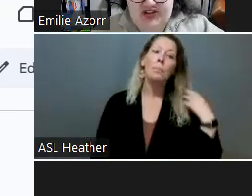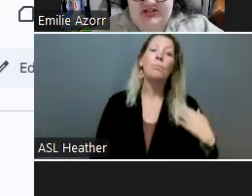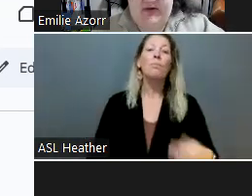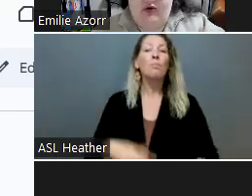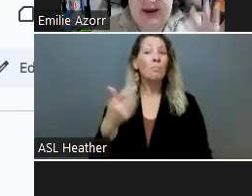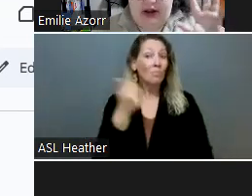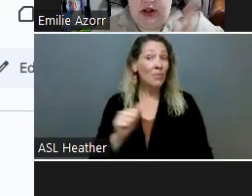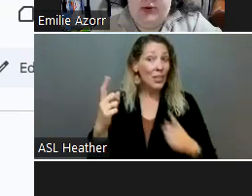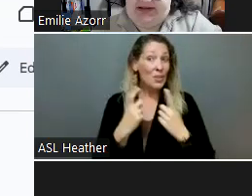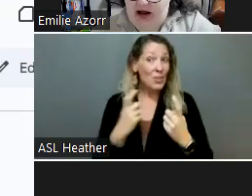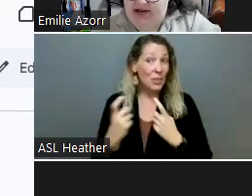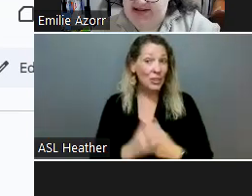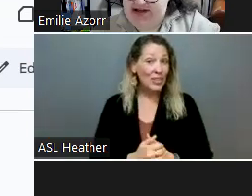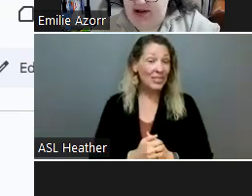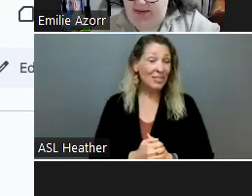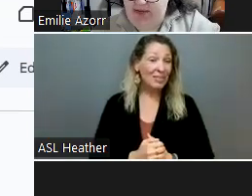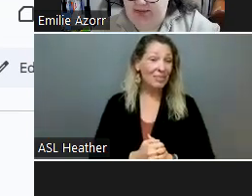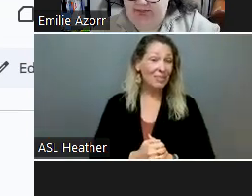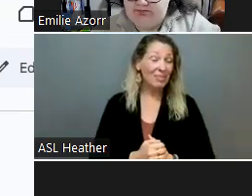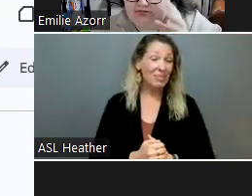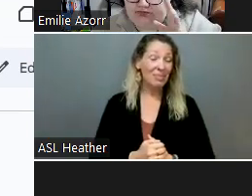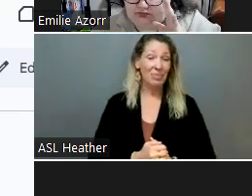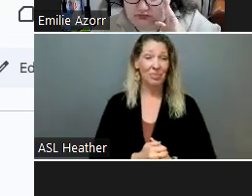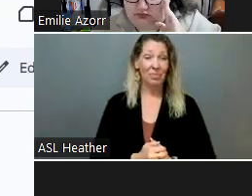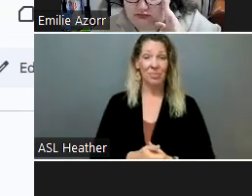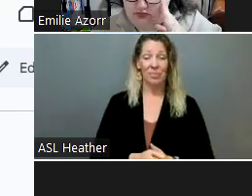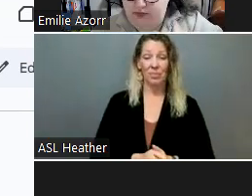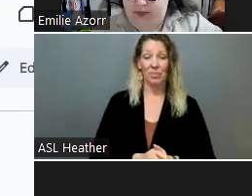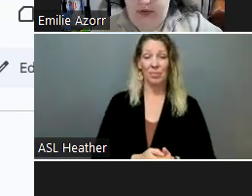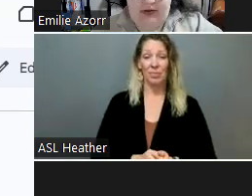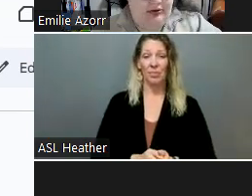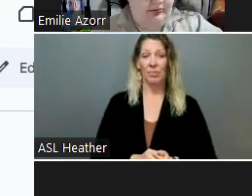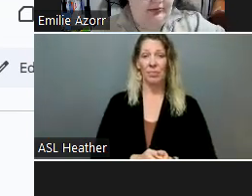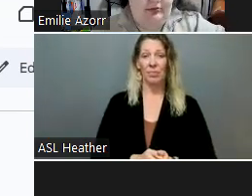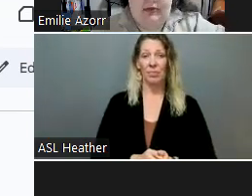Any questions before I close out of this document?